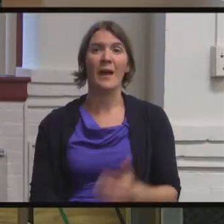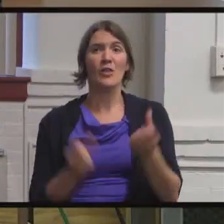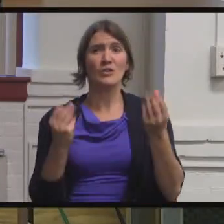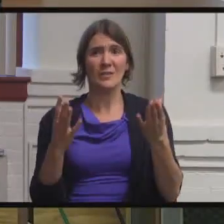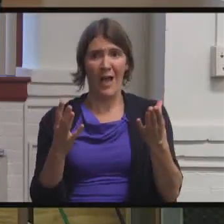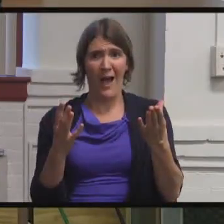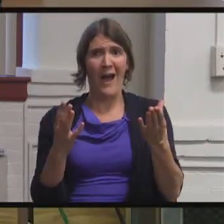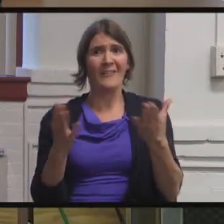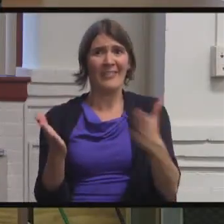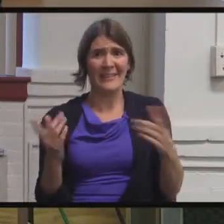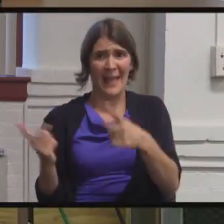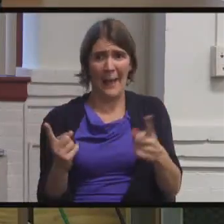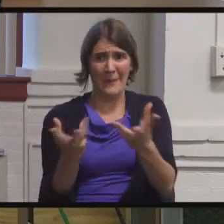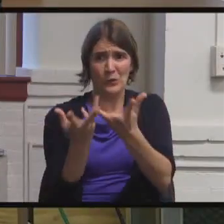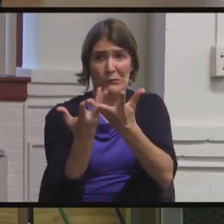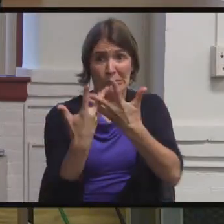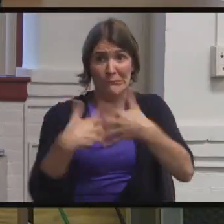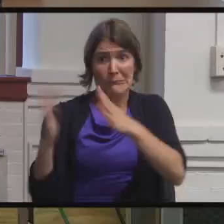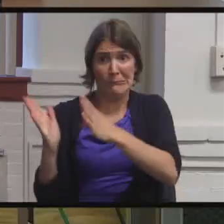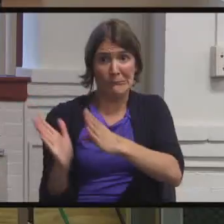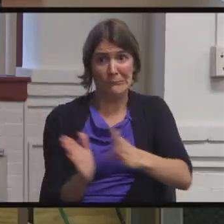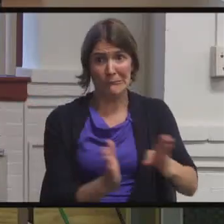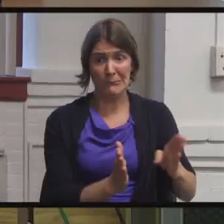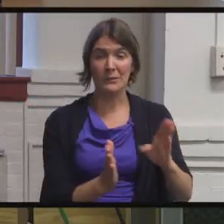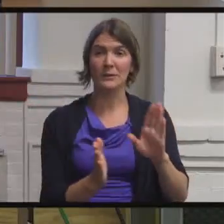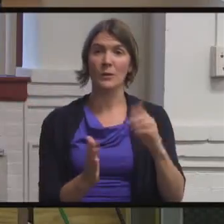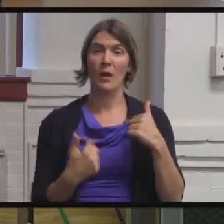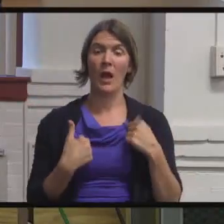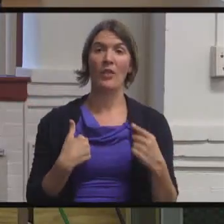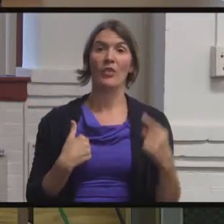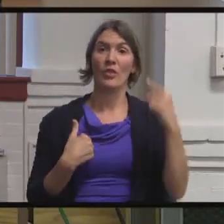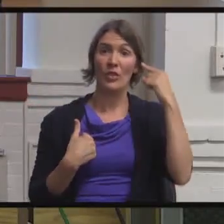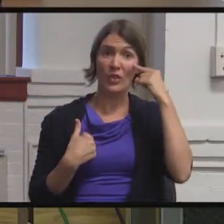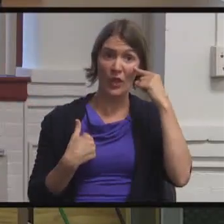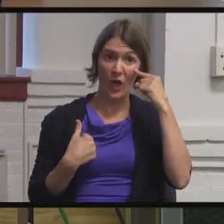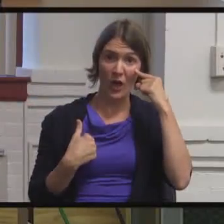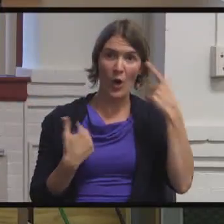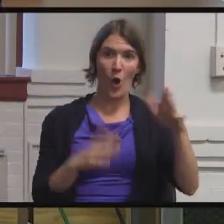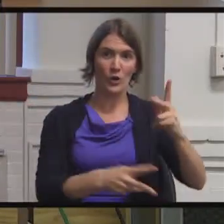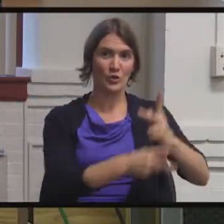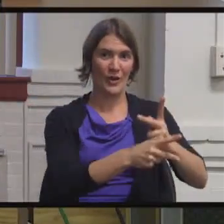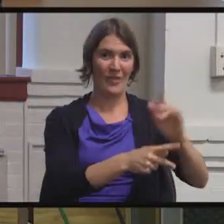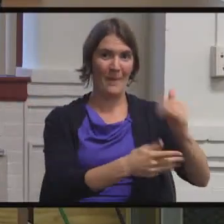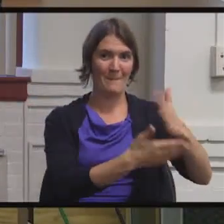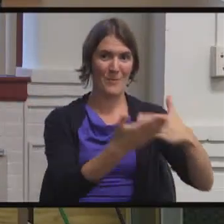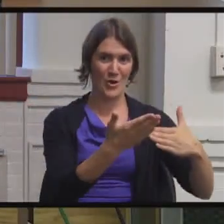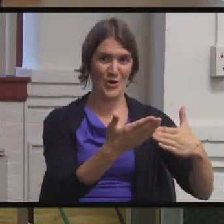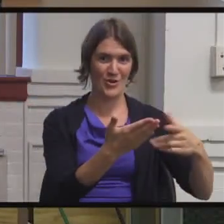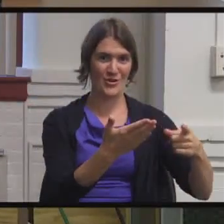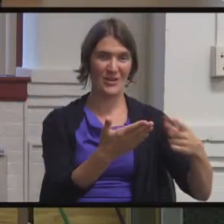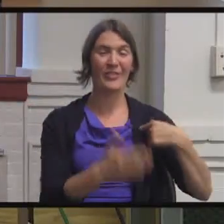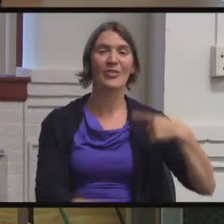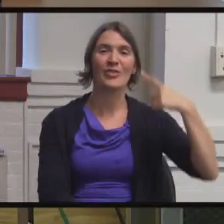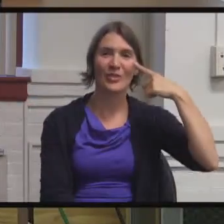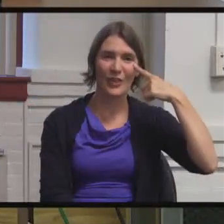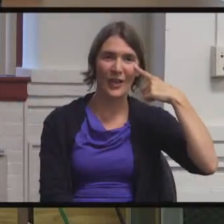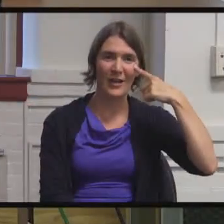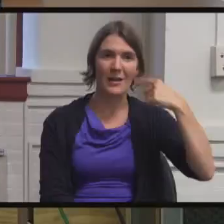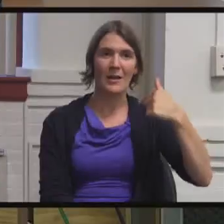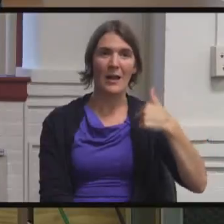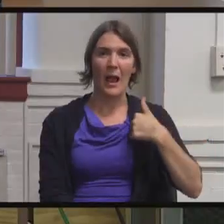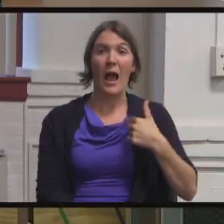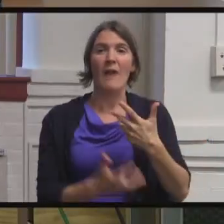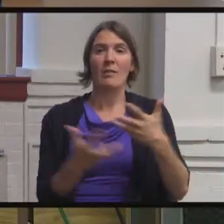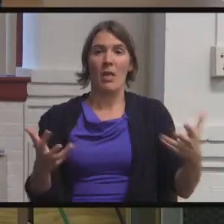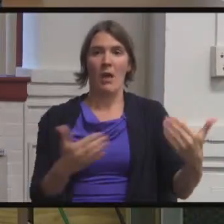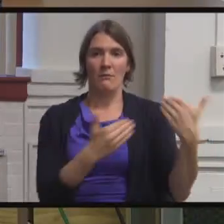parts to organize an event like this, I'm sure you can imagine. So I thought that one part had been taken care of, which was, because I carry a lot of